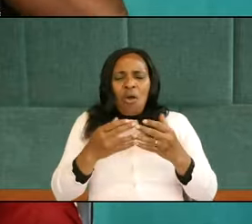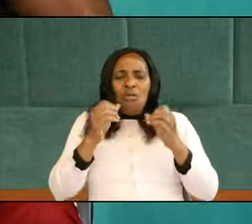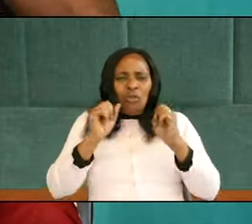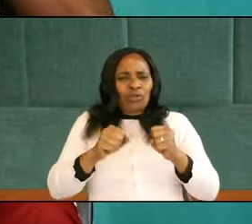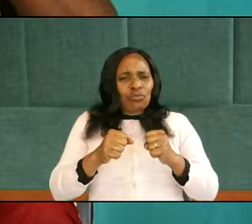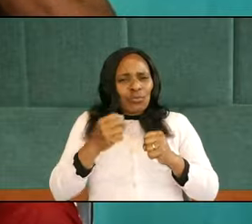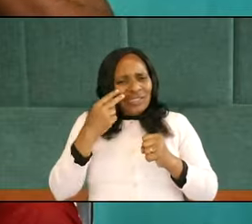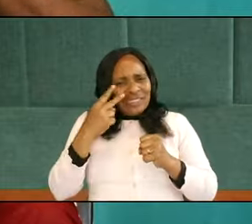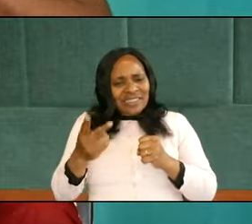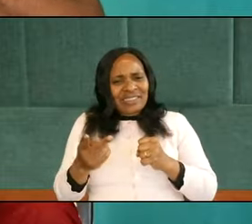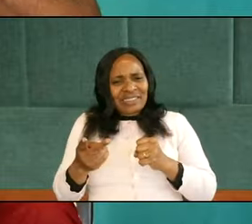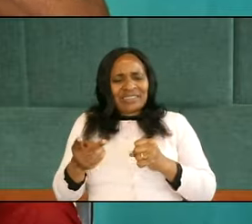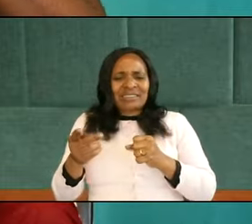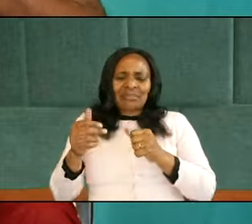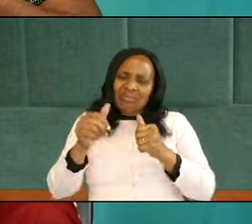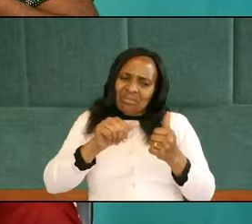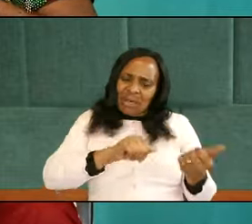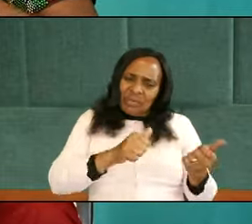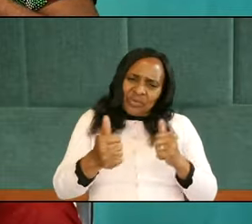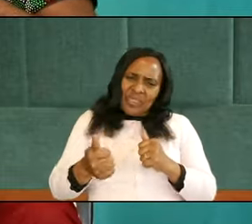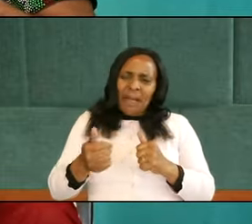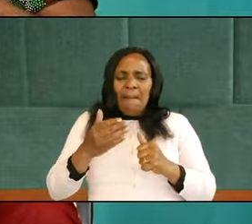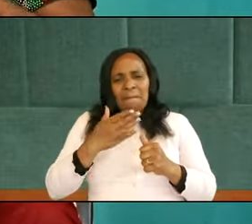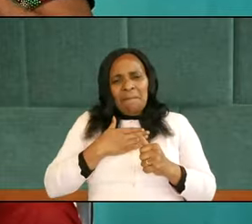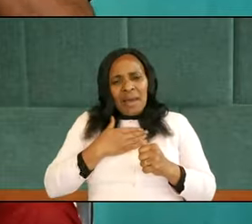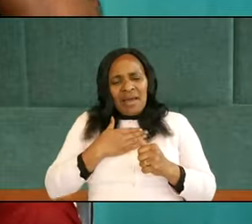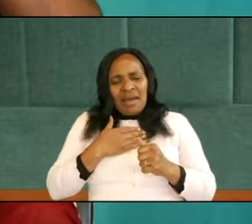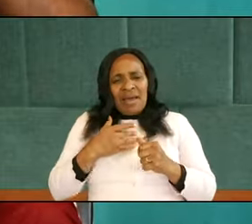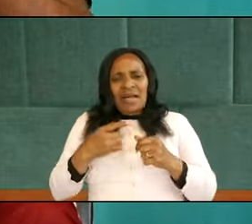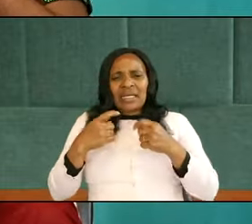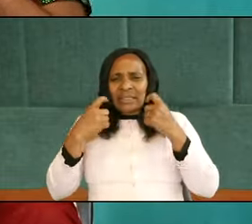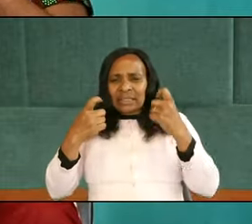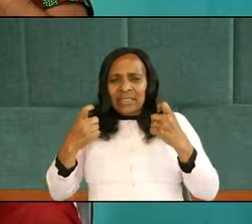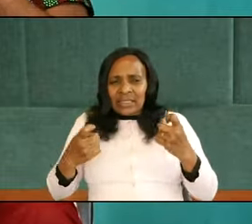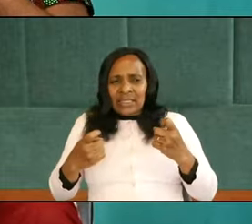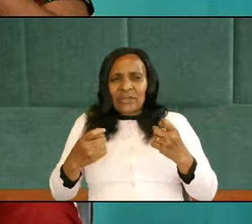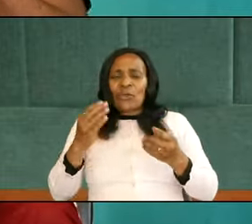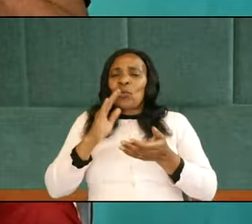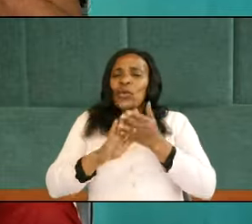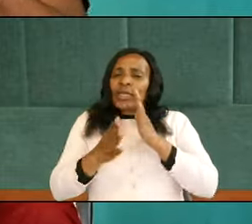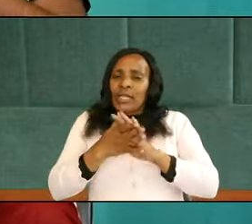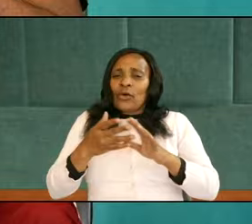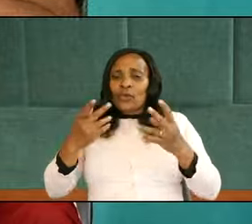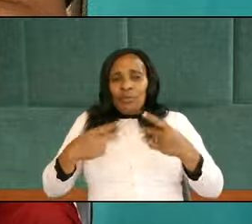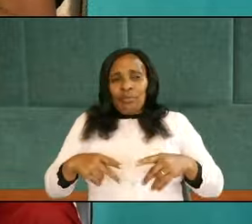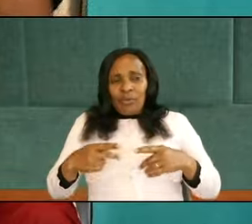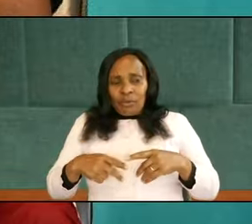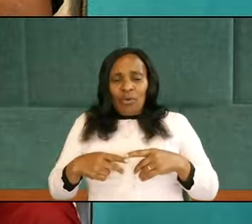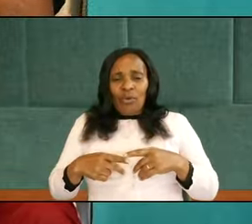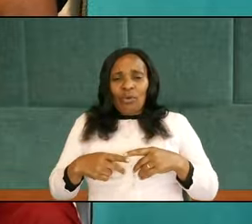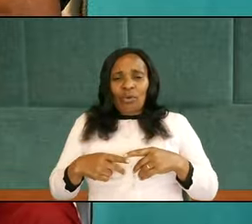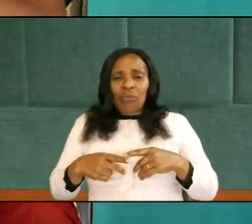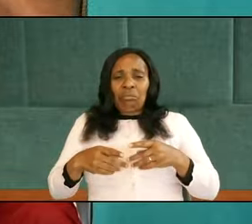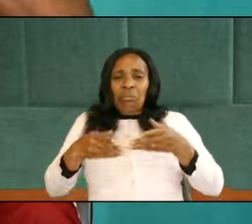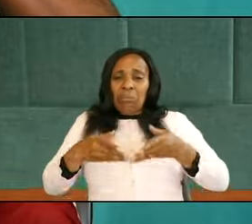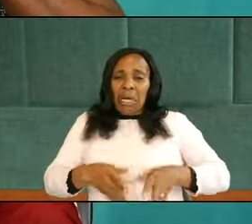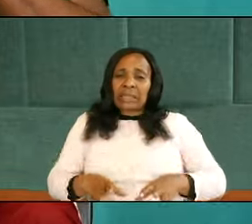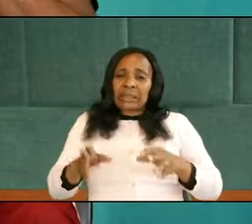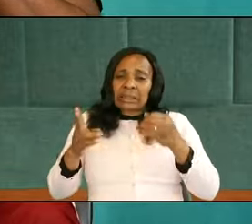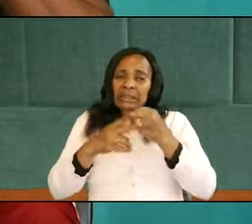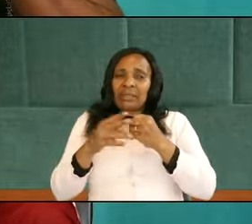we can baptize my sin and pray people will not notice that she gave birth in 7 months.